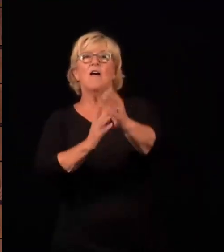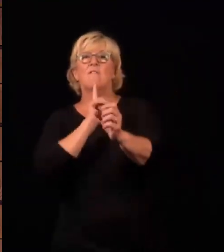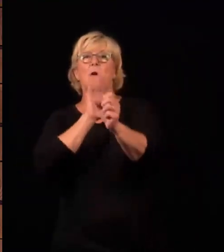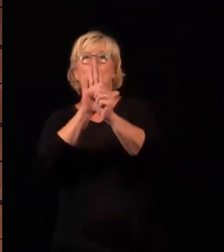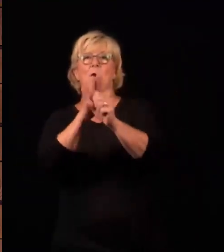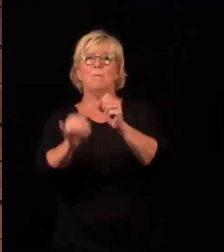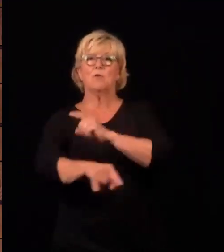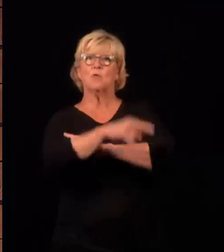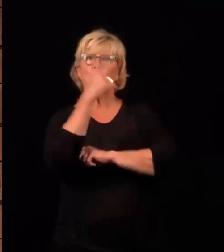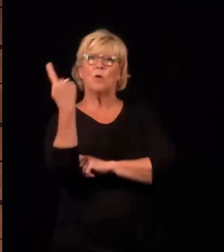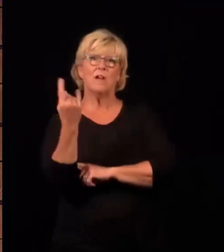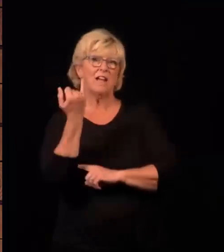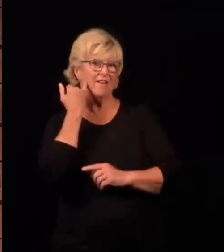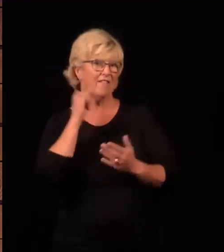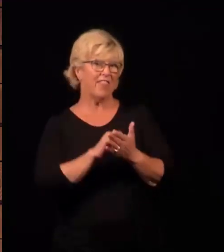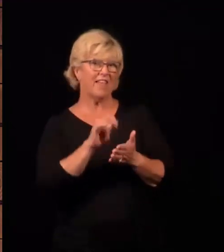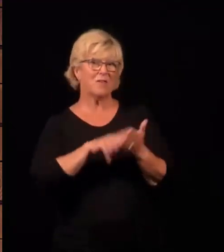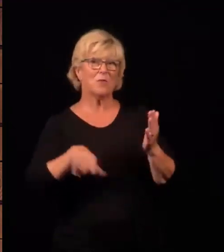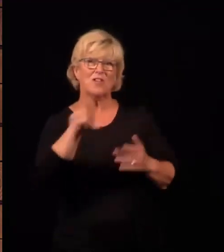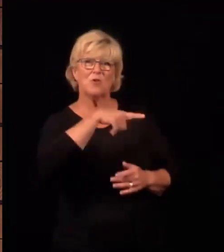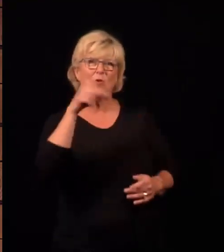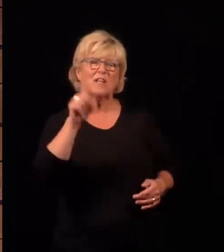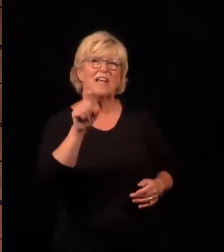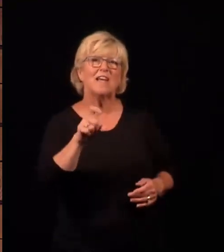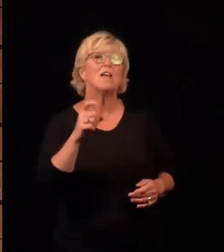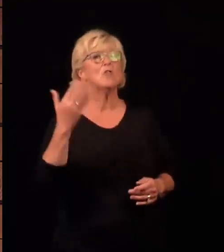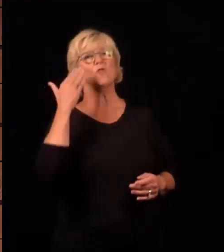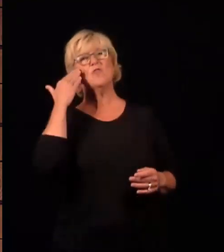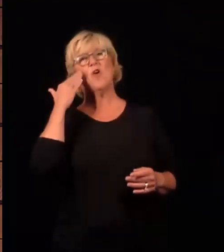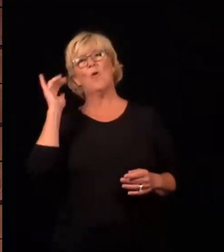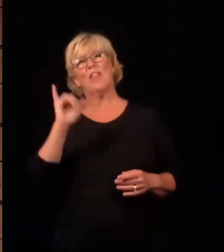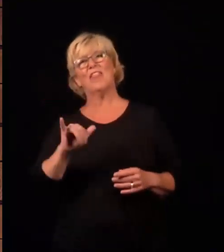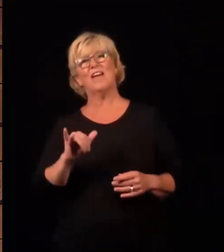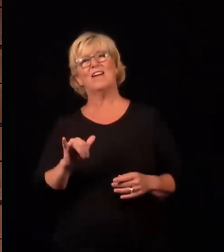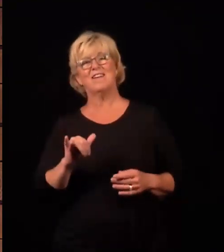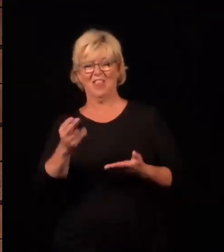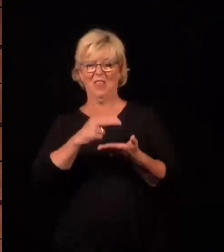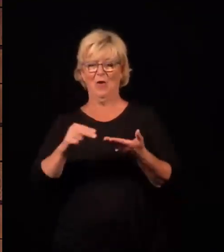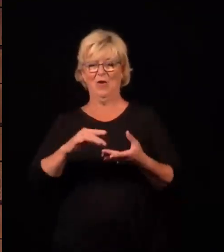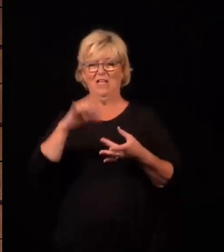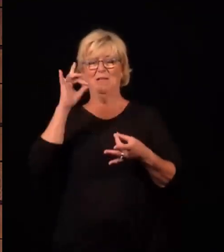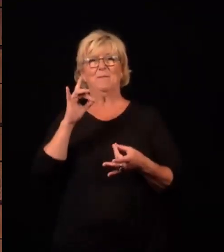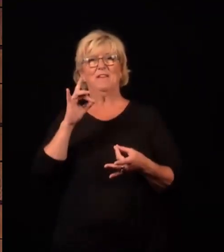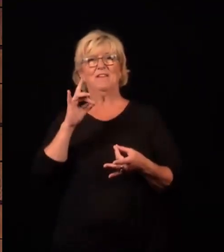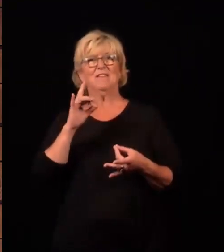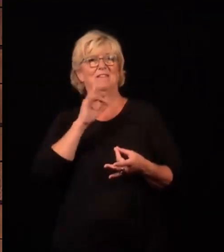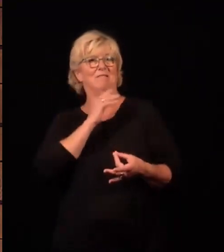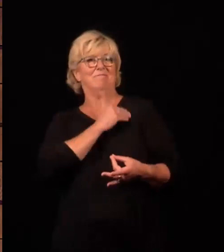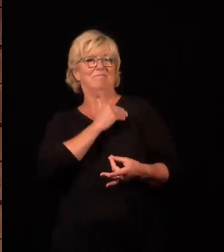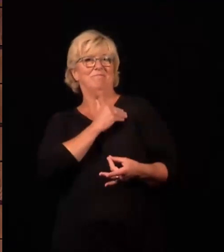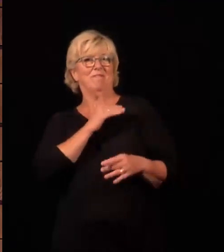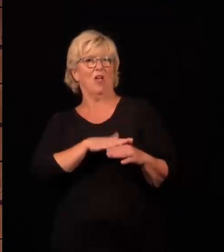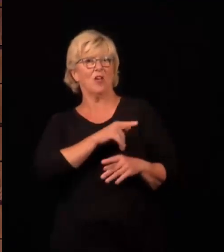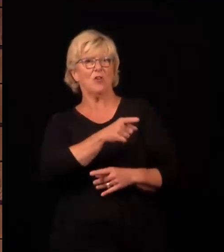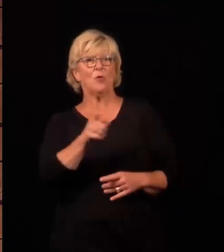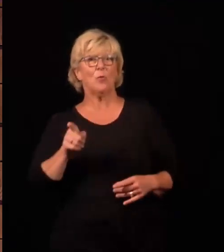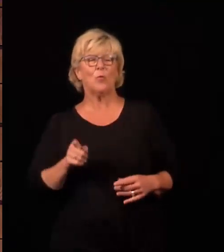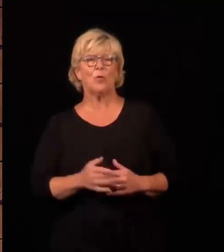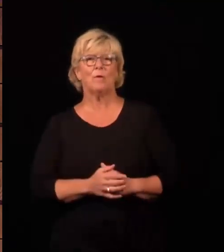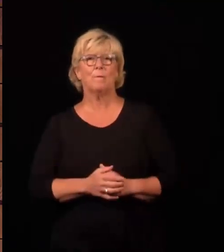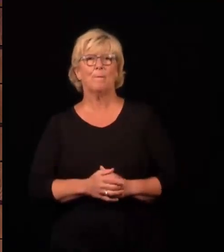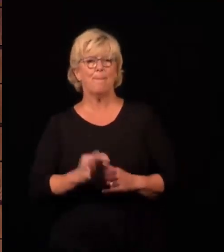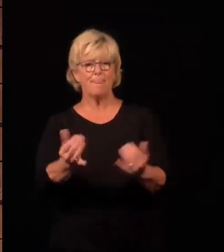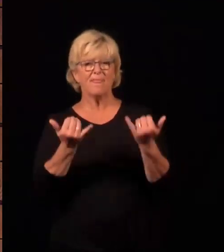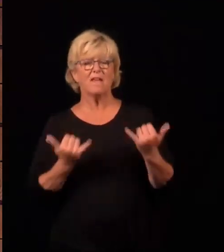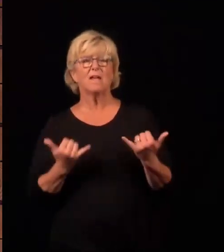promise today. And if that's what you need, you know it because the Holy Spirit of God is telling you so. And if